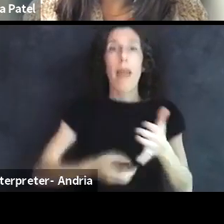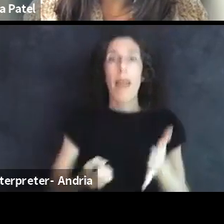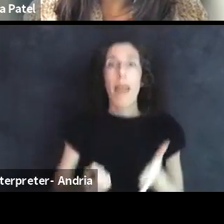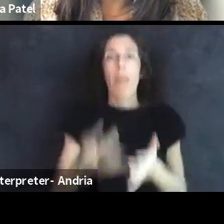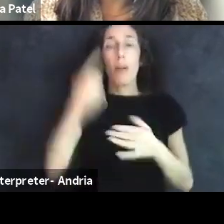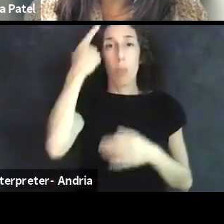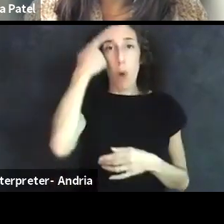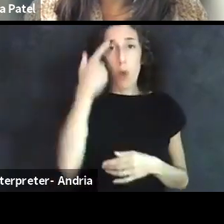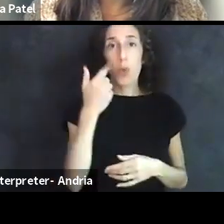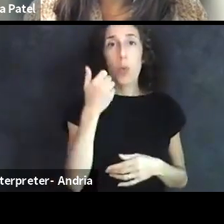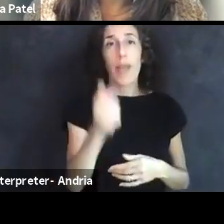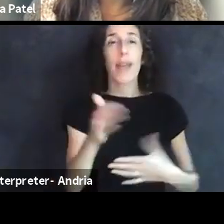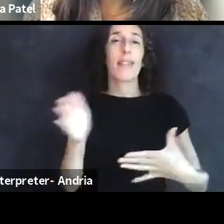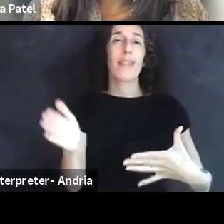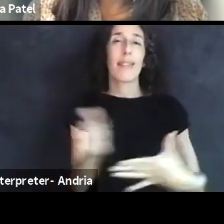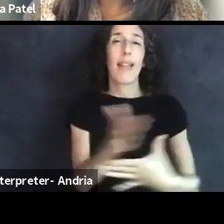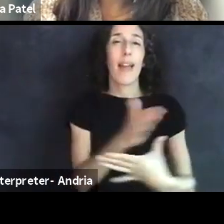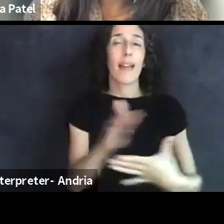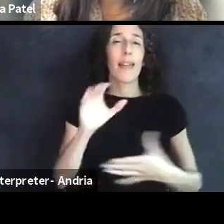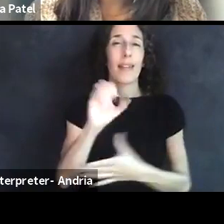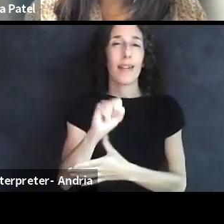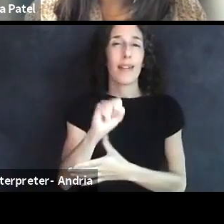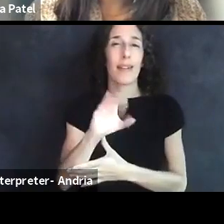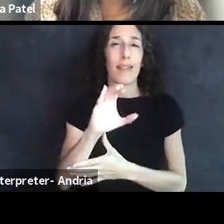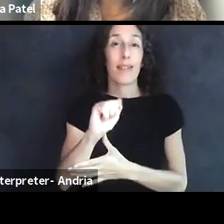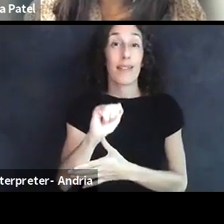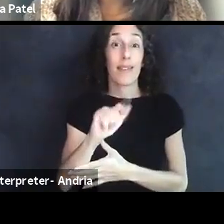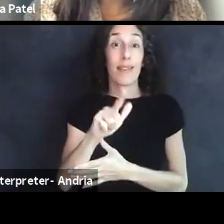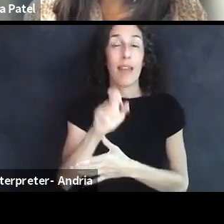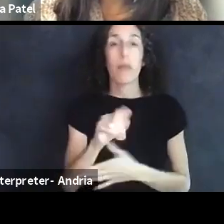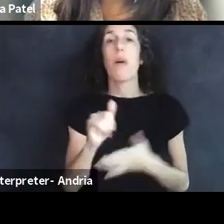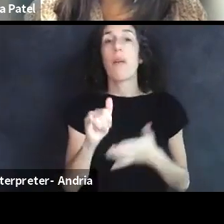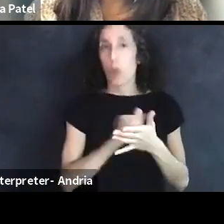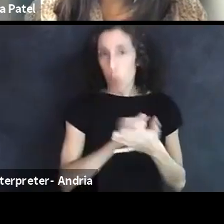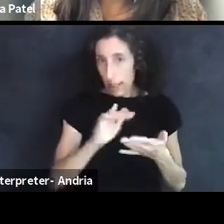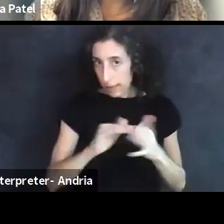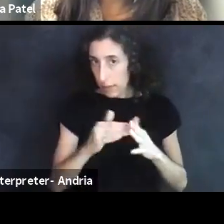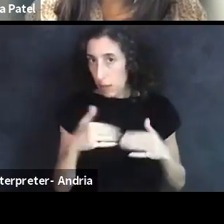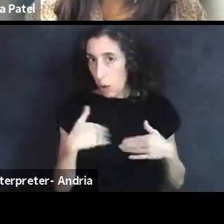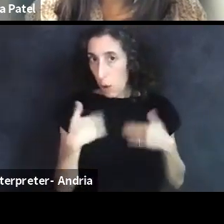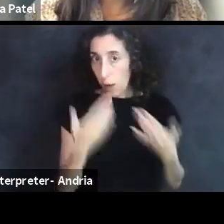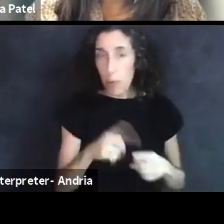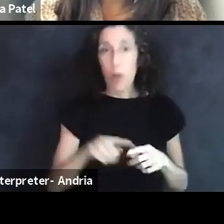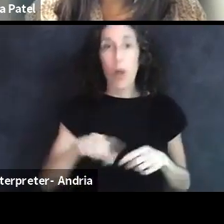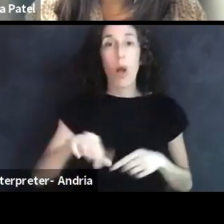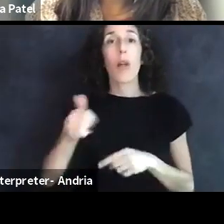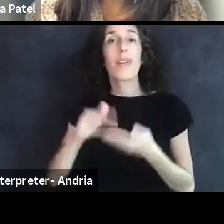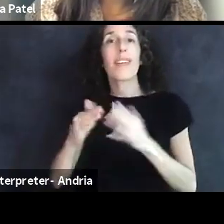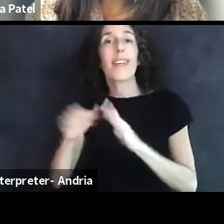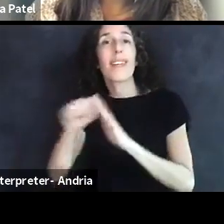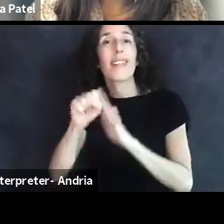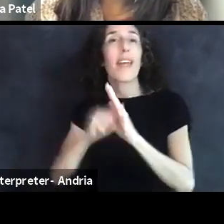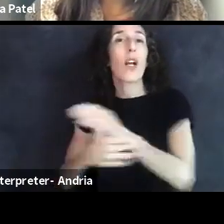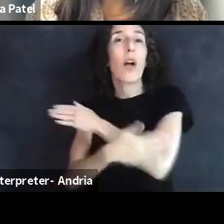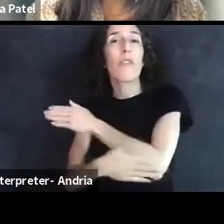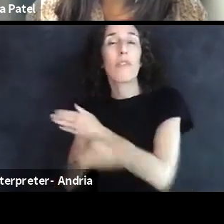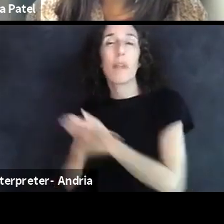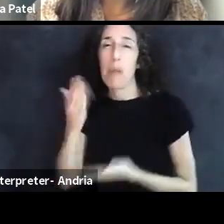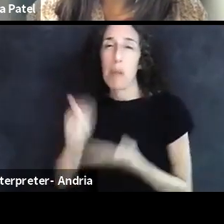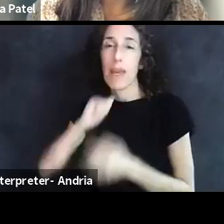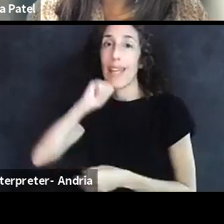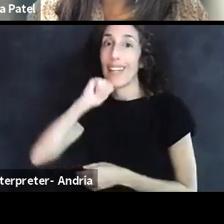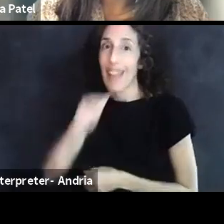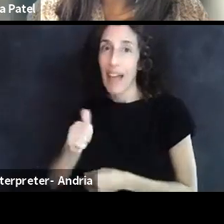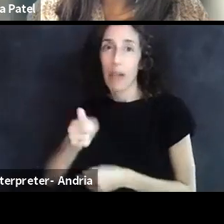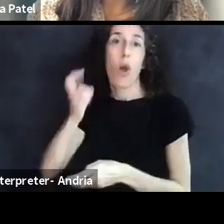not necessarily true. The International OCDF Foundation has a part of its website where you can go on and